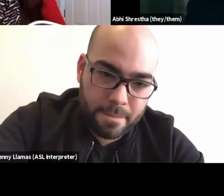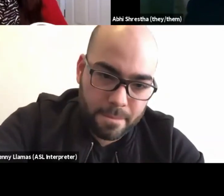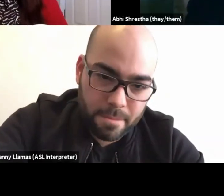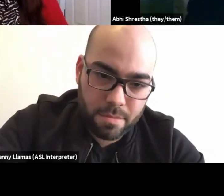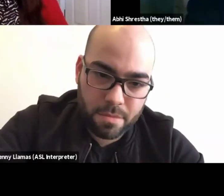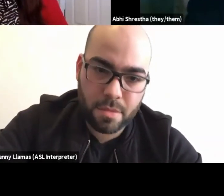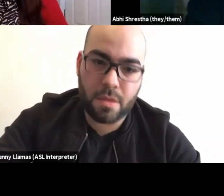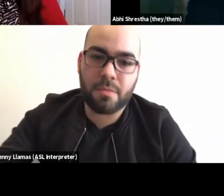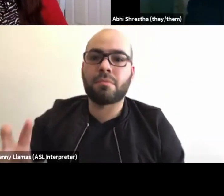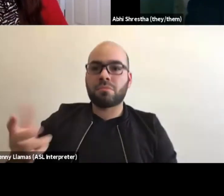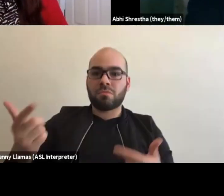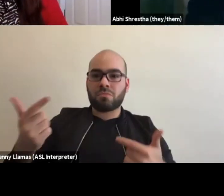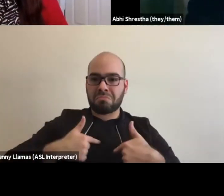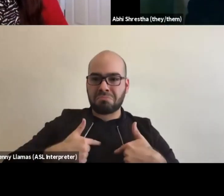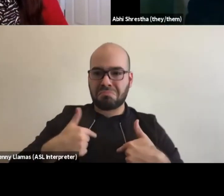Saudade.